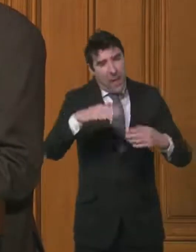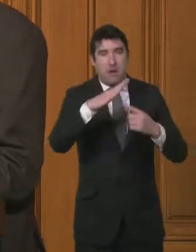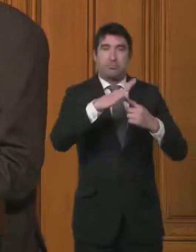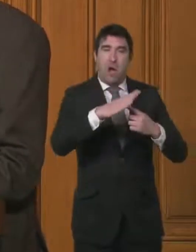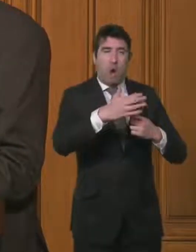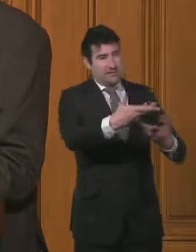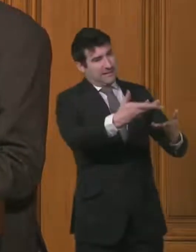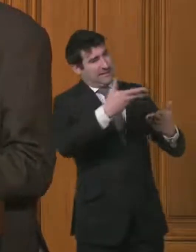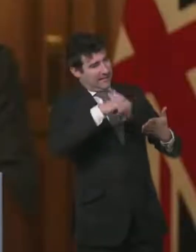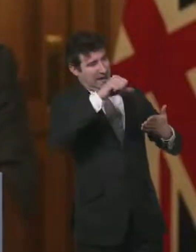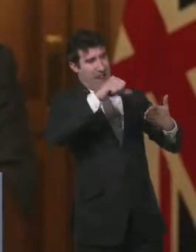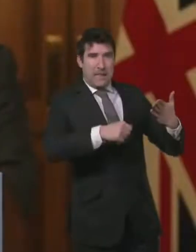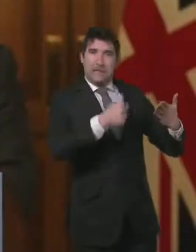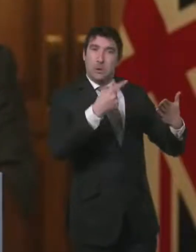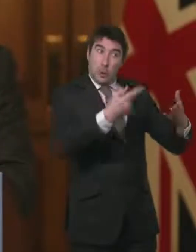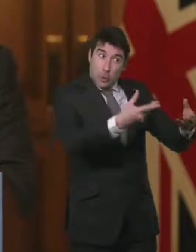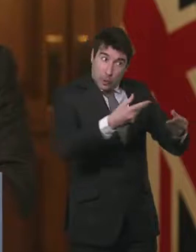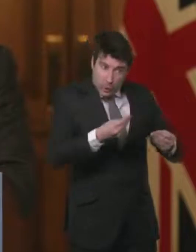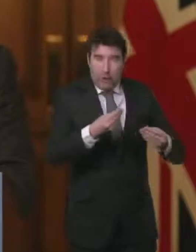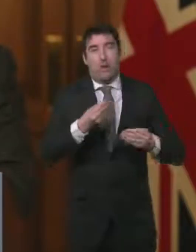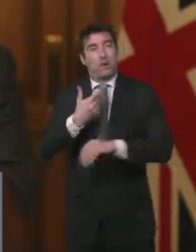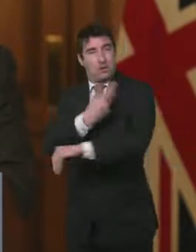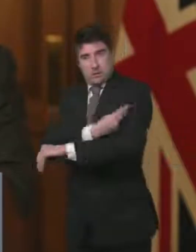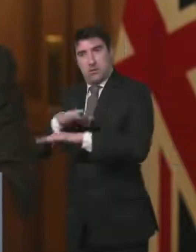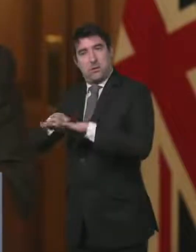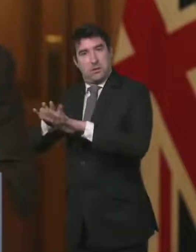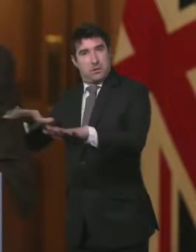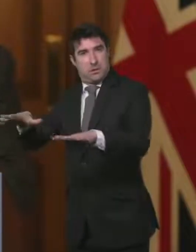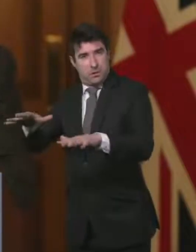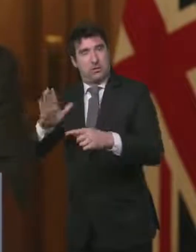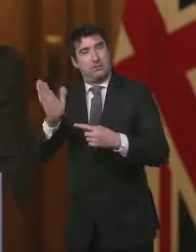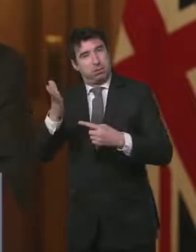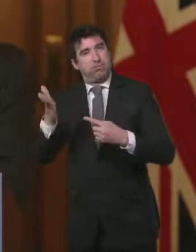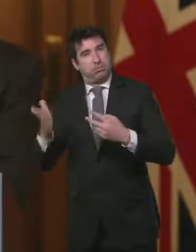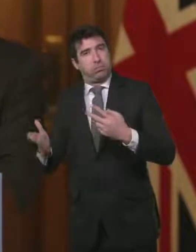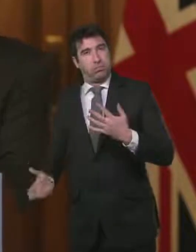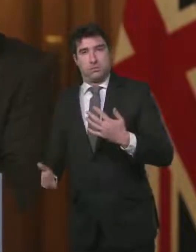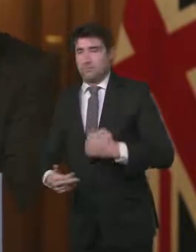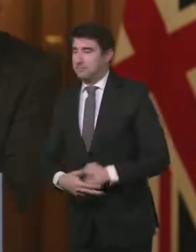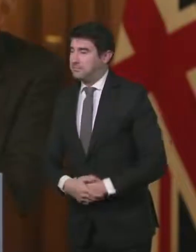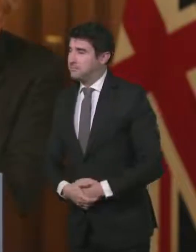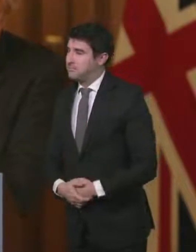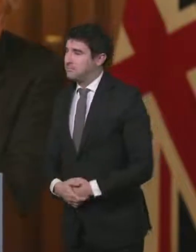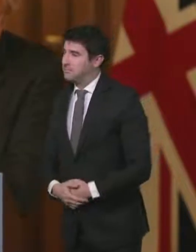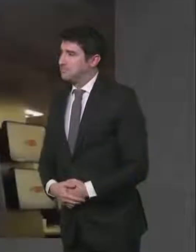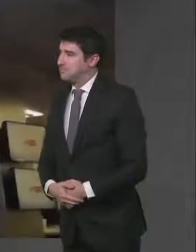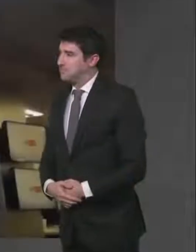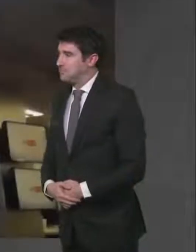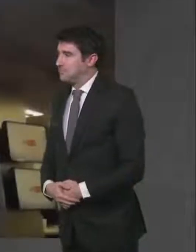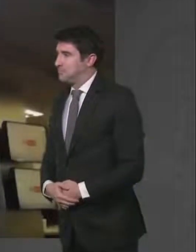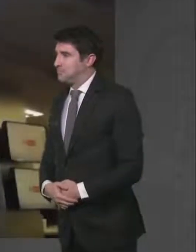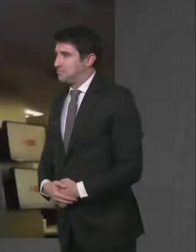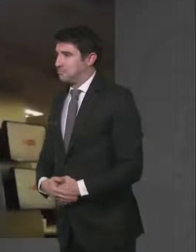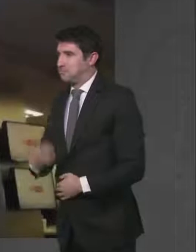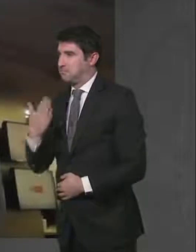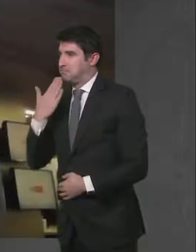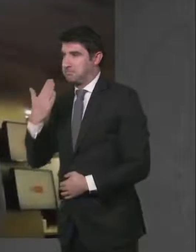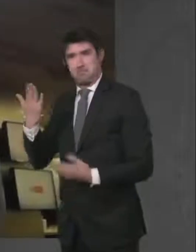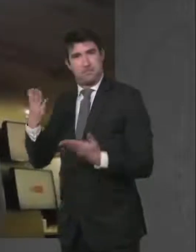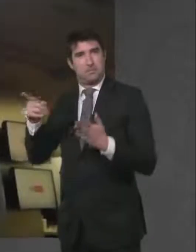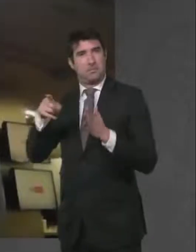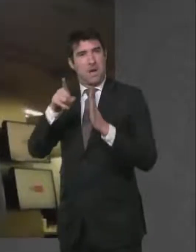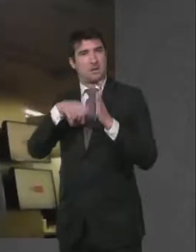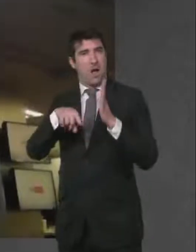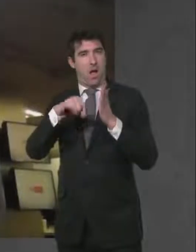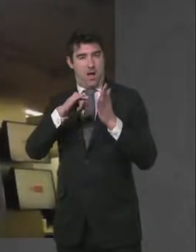identified. Brilliant. Thanks, Steve. Let's go. Thanks, Fergus. Let's go to Sam Coates of Sky. Prime Minister, moments ago you